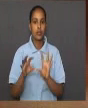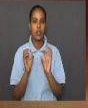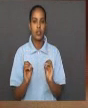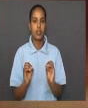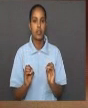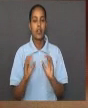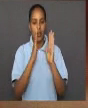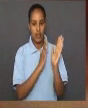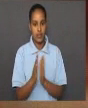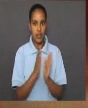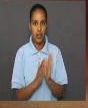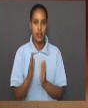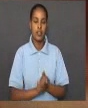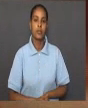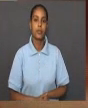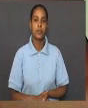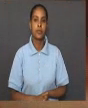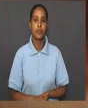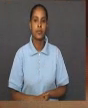Students, let's get ready.